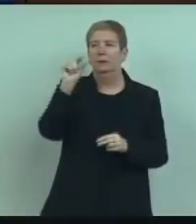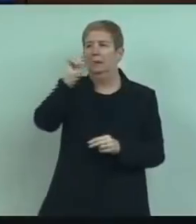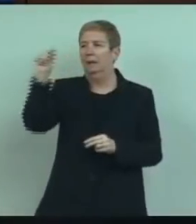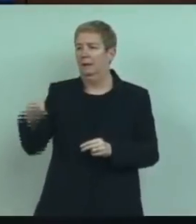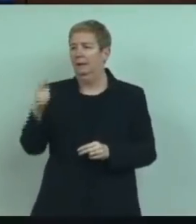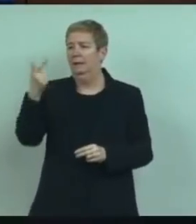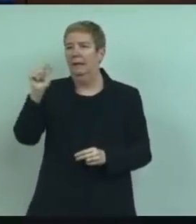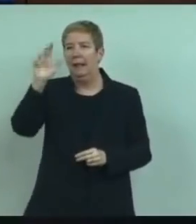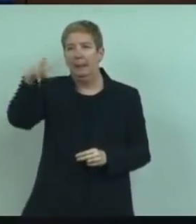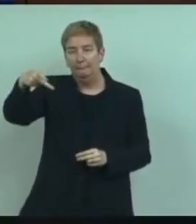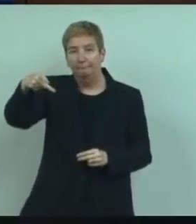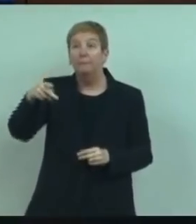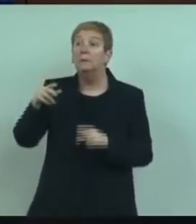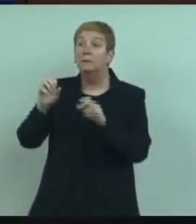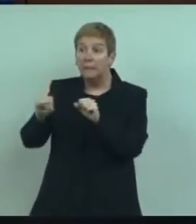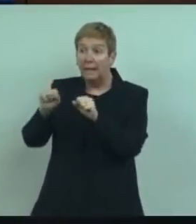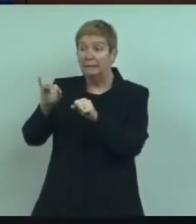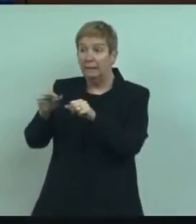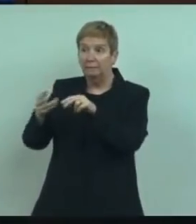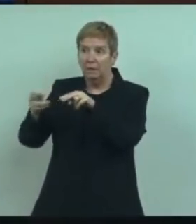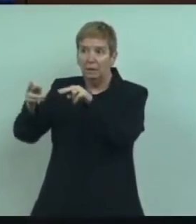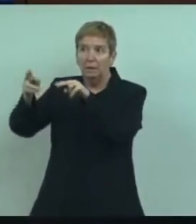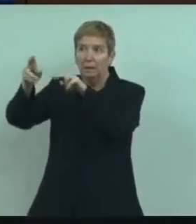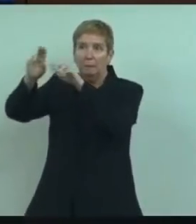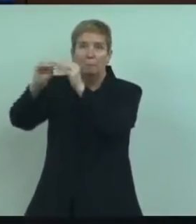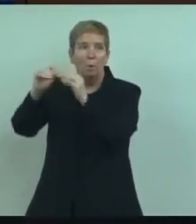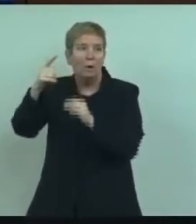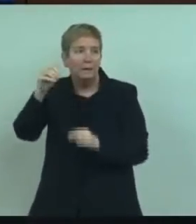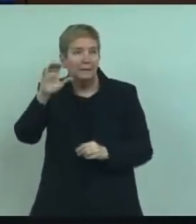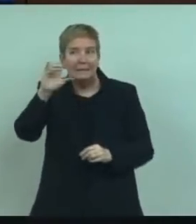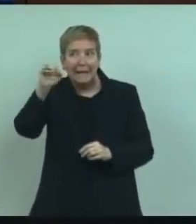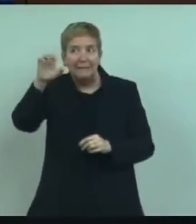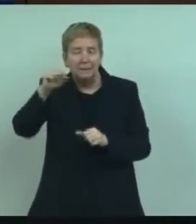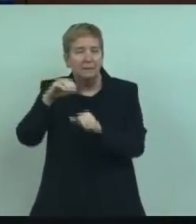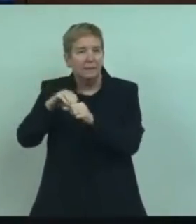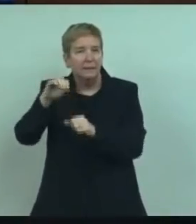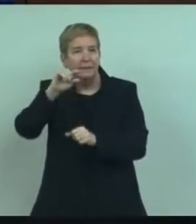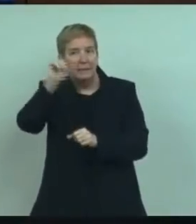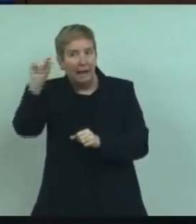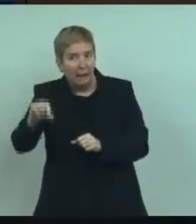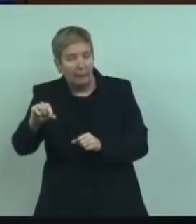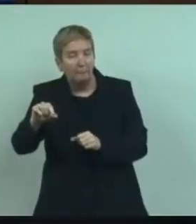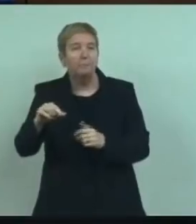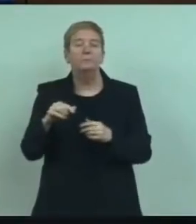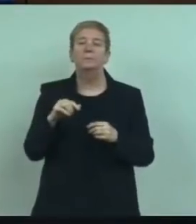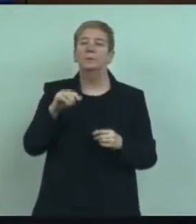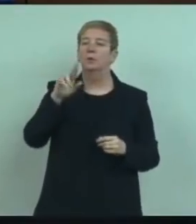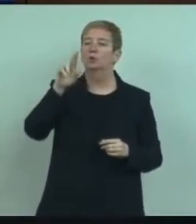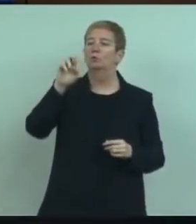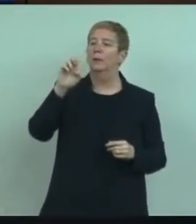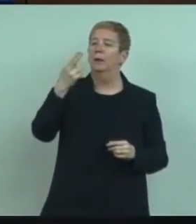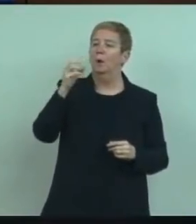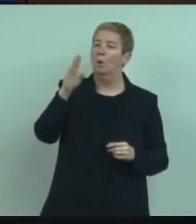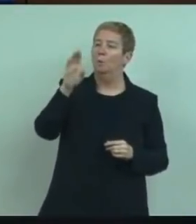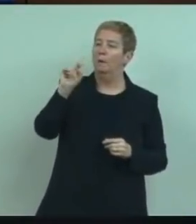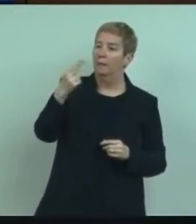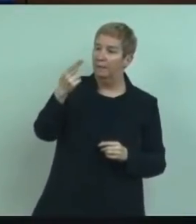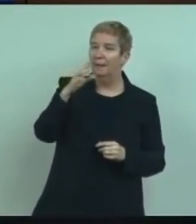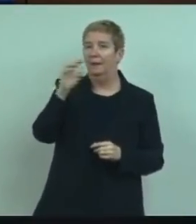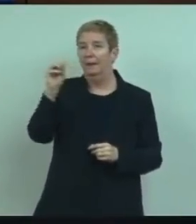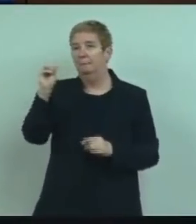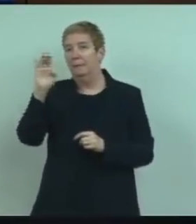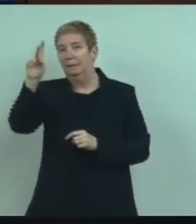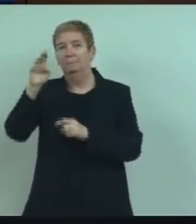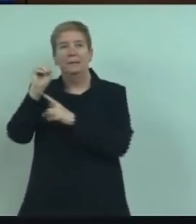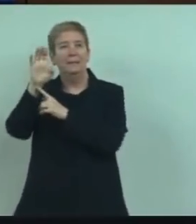with a surge in cases and the number of hospitalizations, that Rehoboth McKinley is in an area where they needed more support.